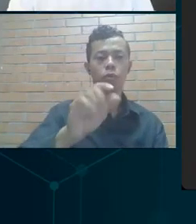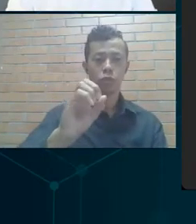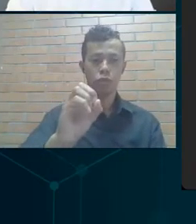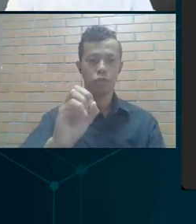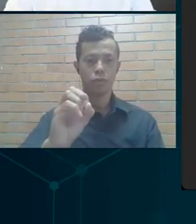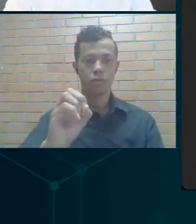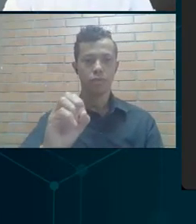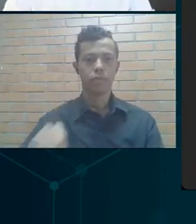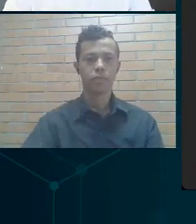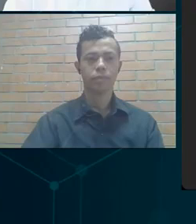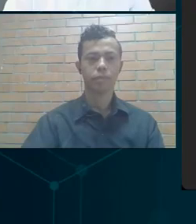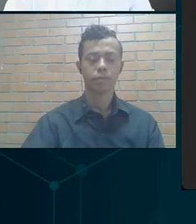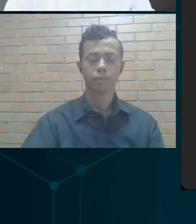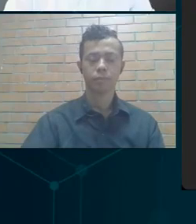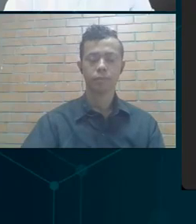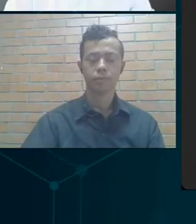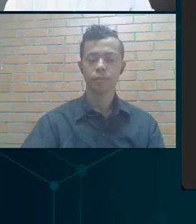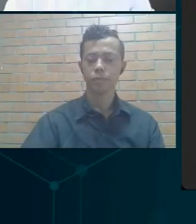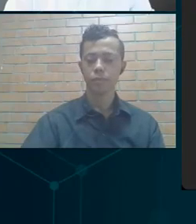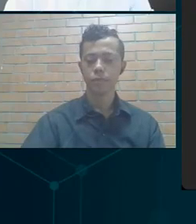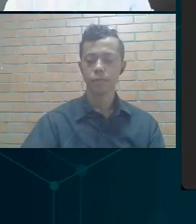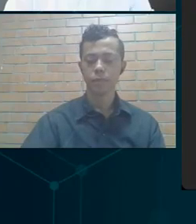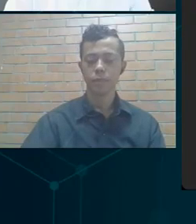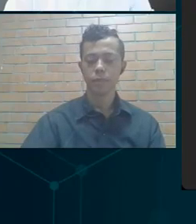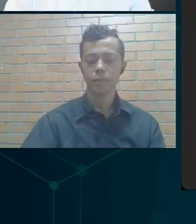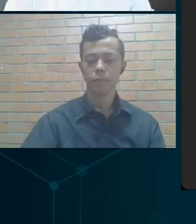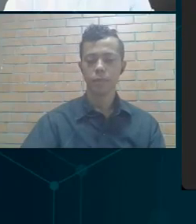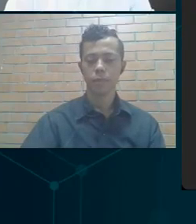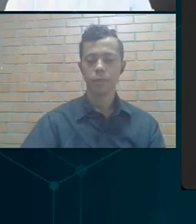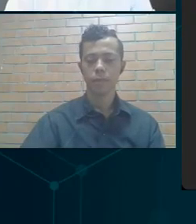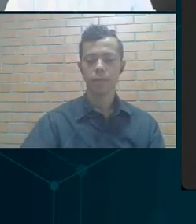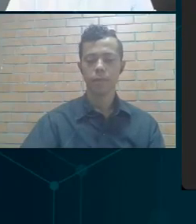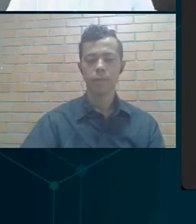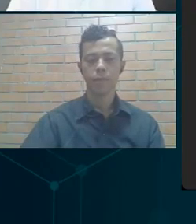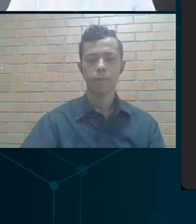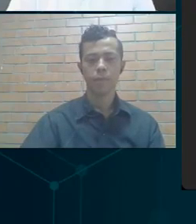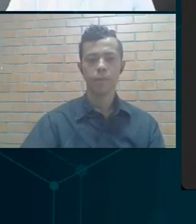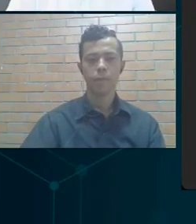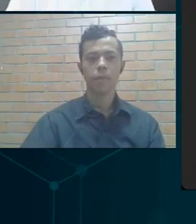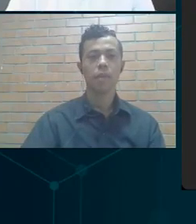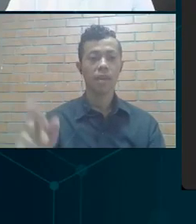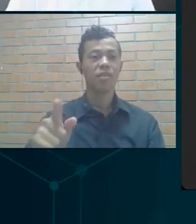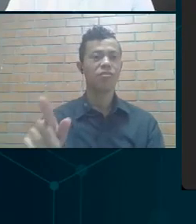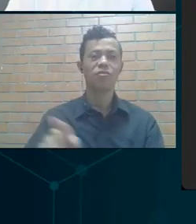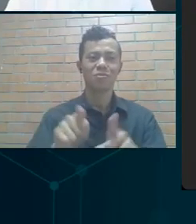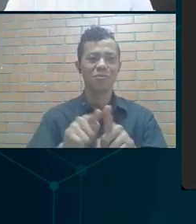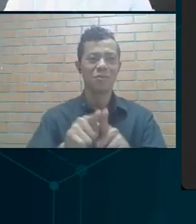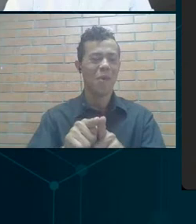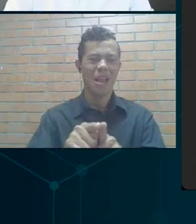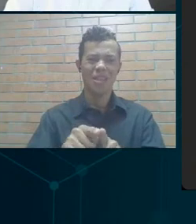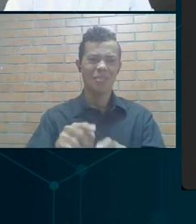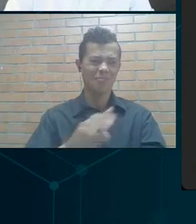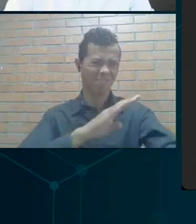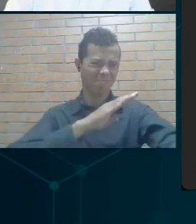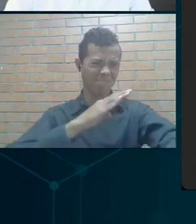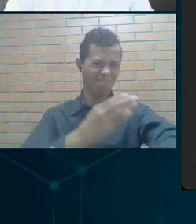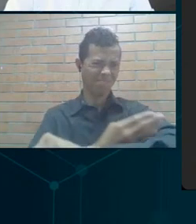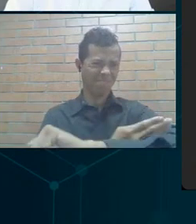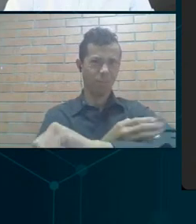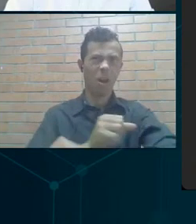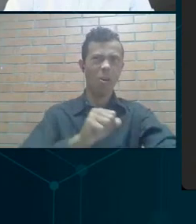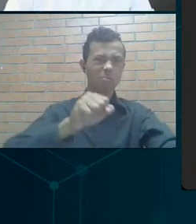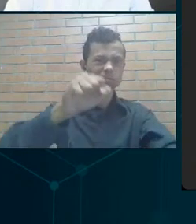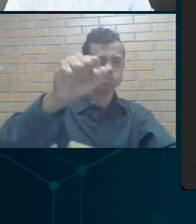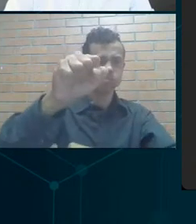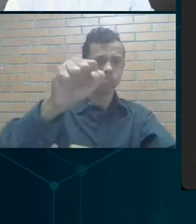is quite a revolutionary hero in many ways. Even though today the students don't recognize